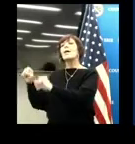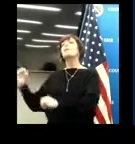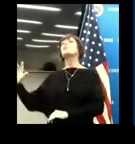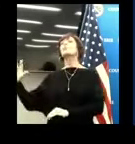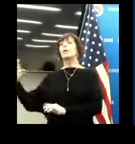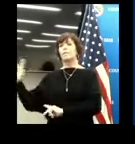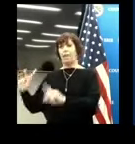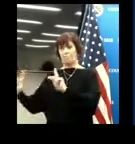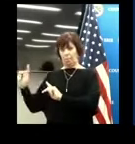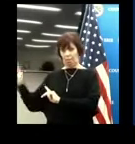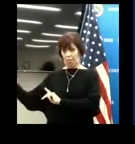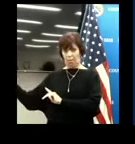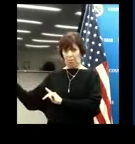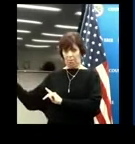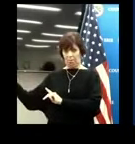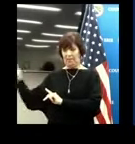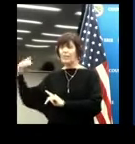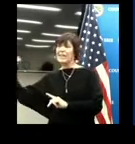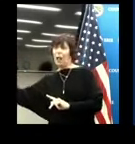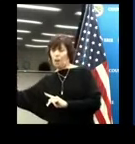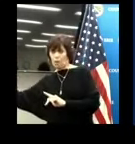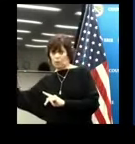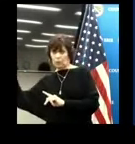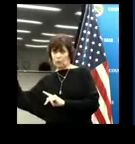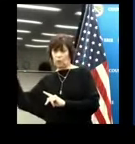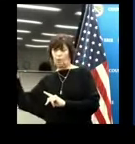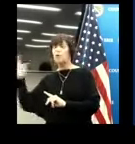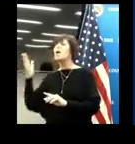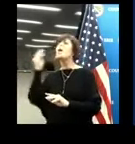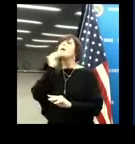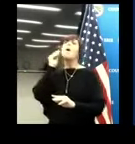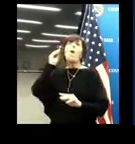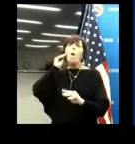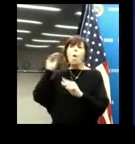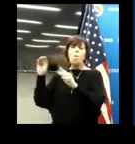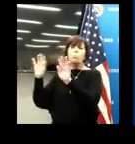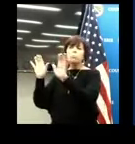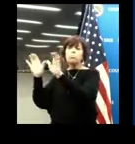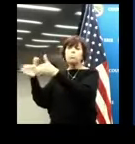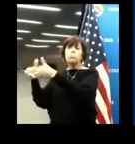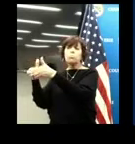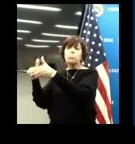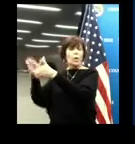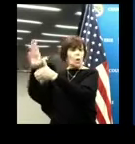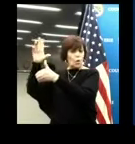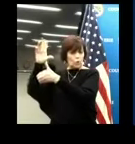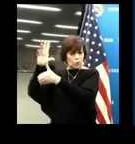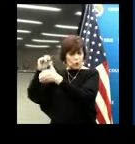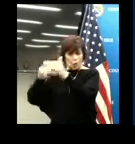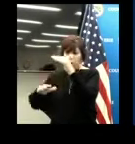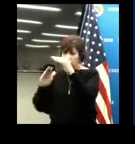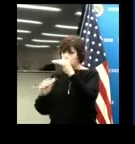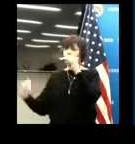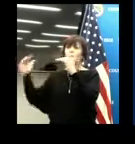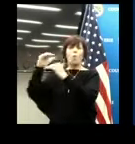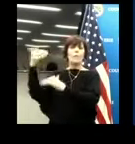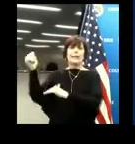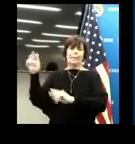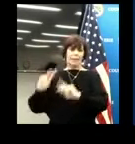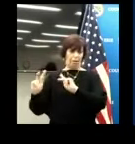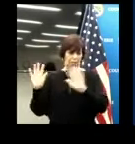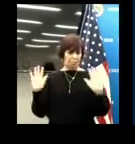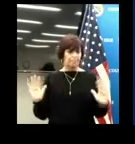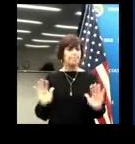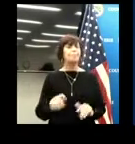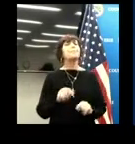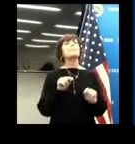people indoors or outdoors. If it's a residential gathering under the new statewide rules, no residential gatherings can have more than 10 people.